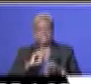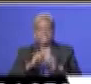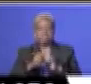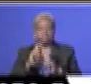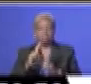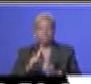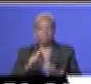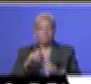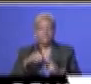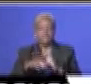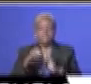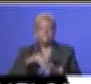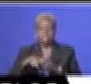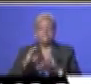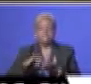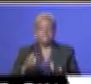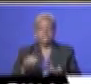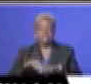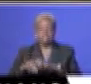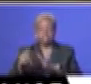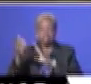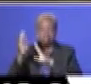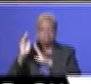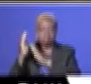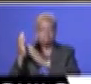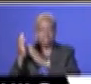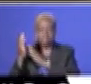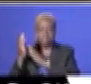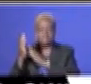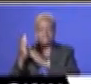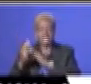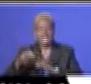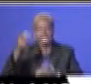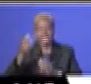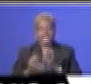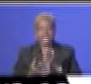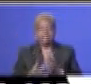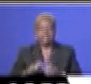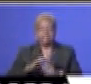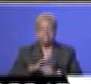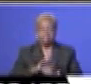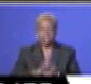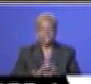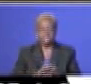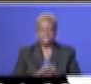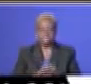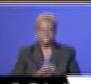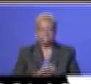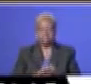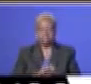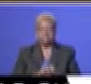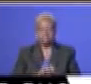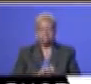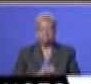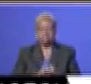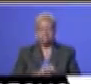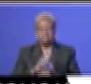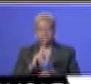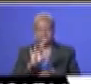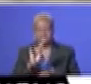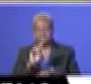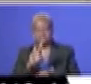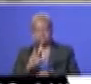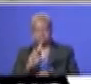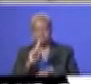100,000 in the population in 2014. Hypertensive diseases or high blood pressure falls closely at 183 per